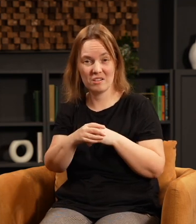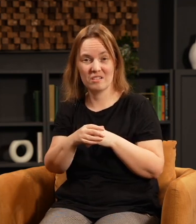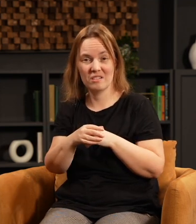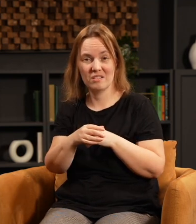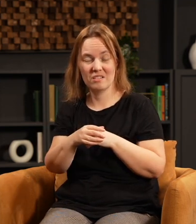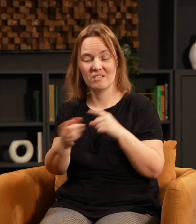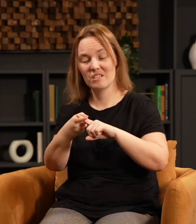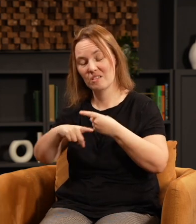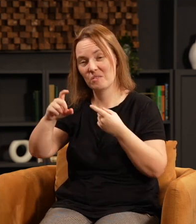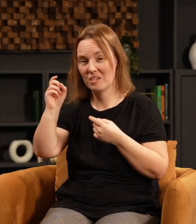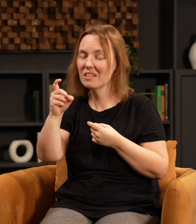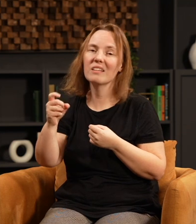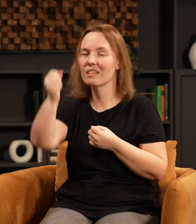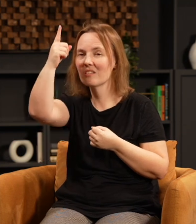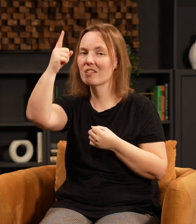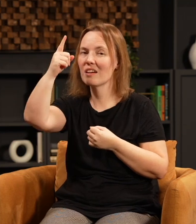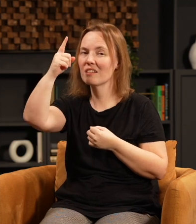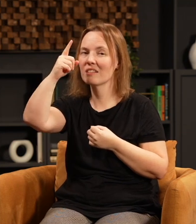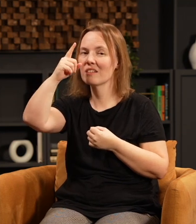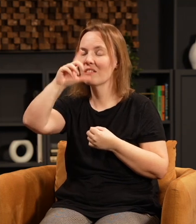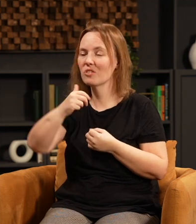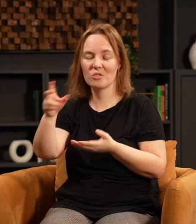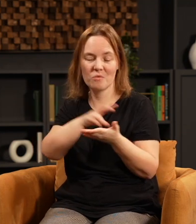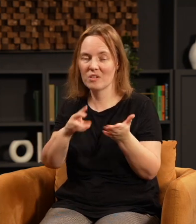need to understand this morning that if you do not read God's word, you'll